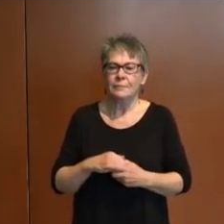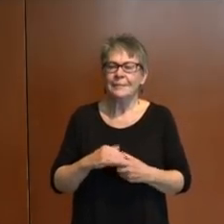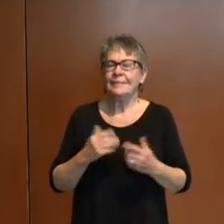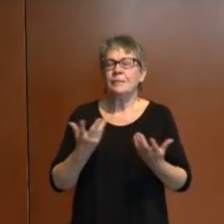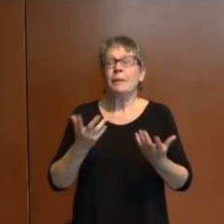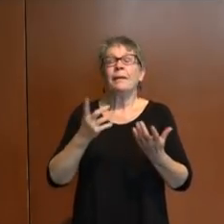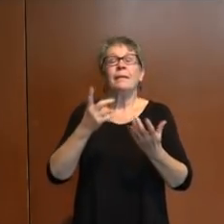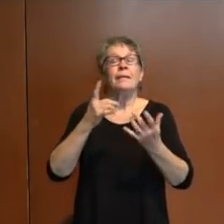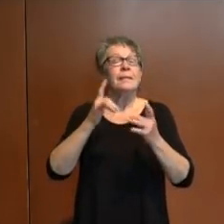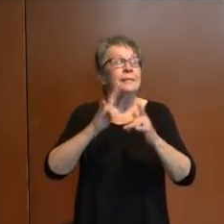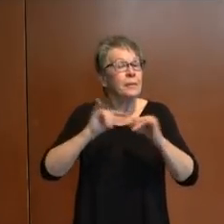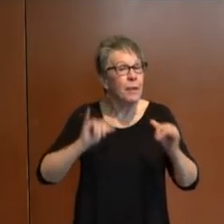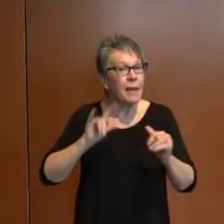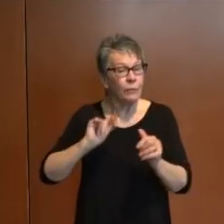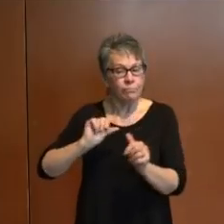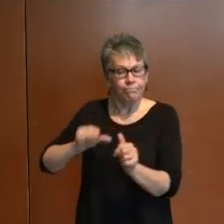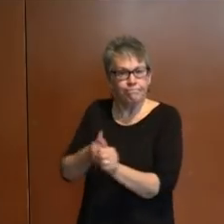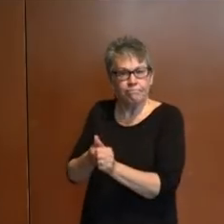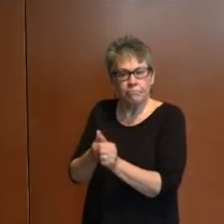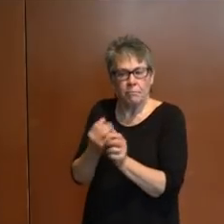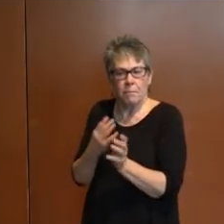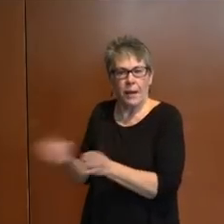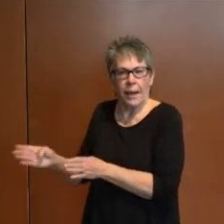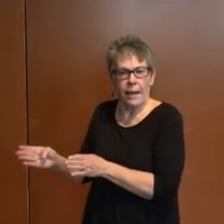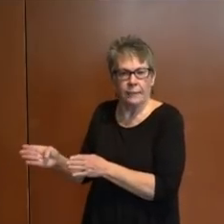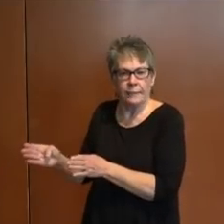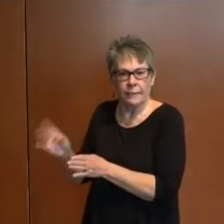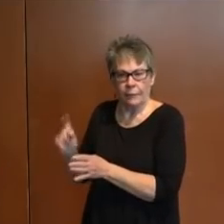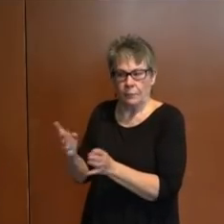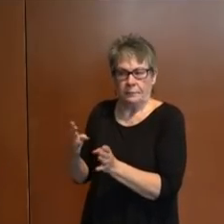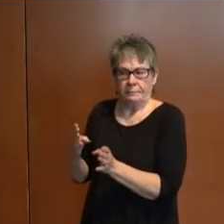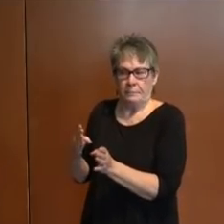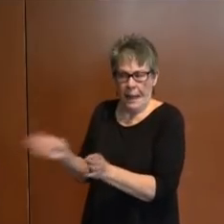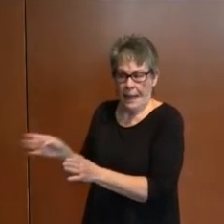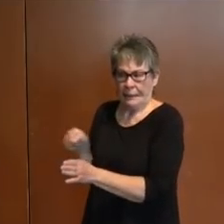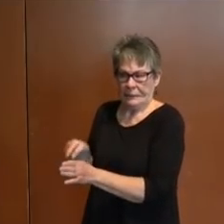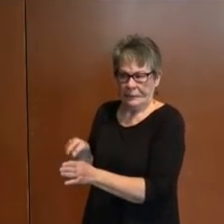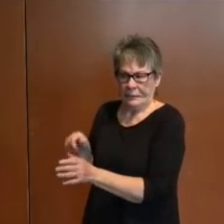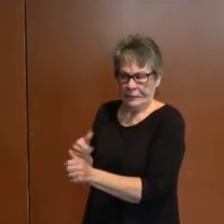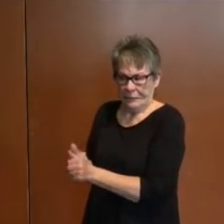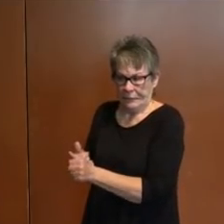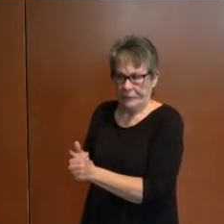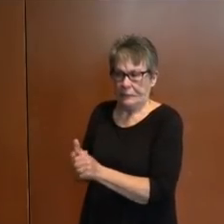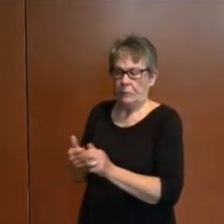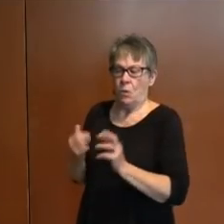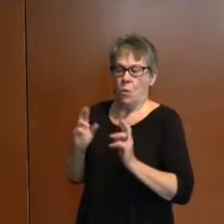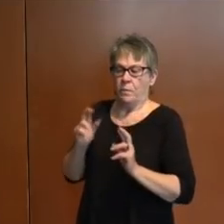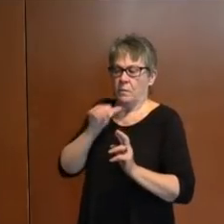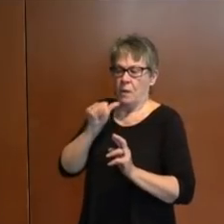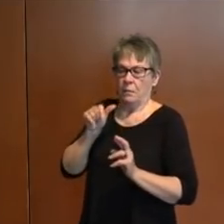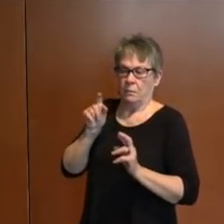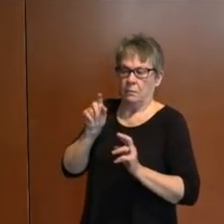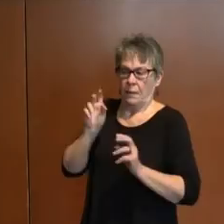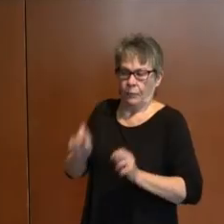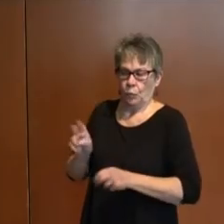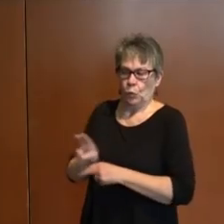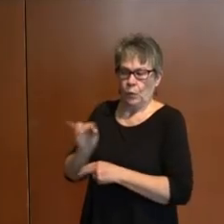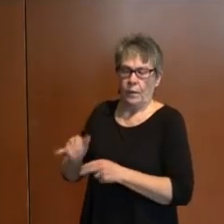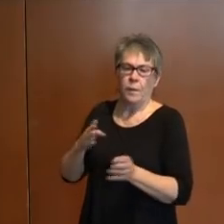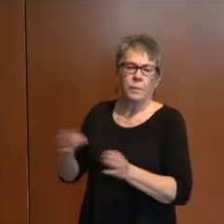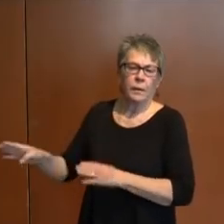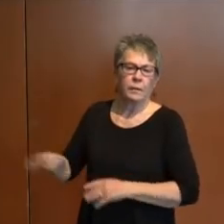and be prepared in a worst-case scenario. Thank you. Nikita. So I'll apologize in advance because I have something of an obscene amount of